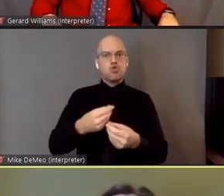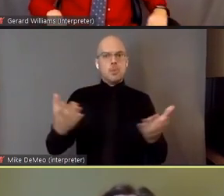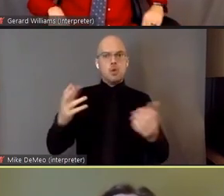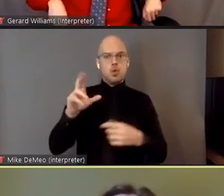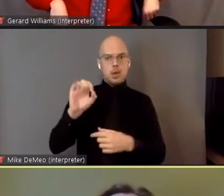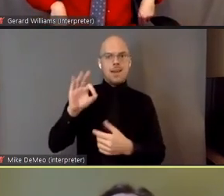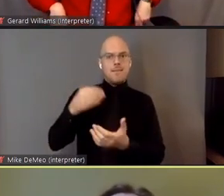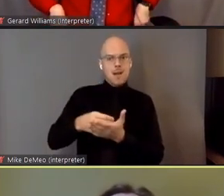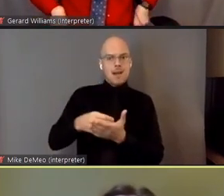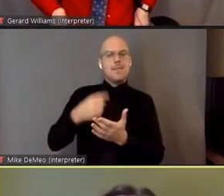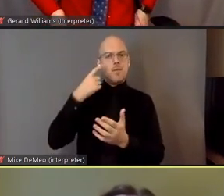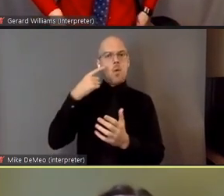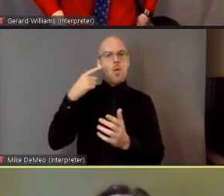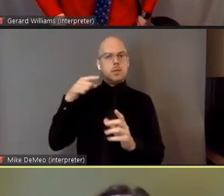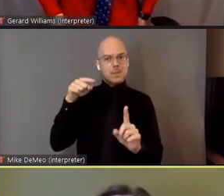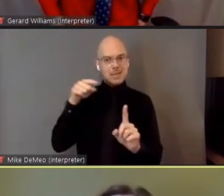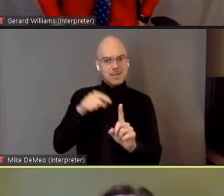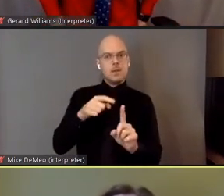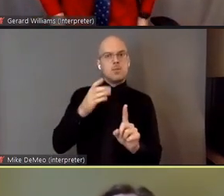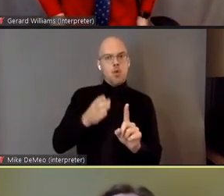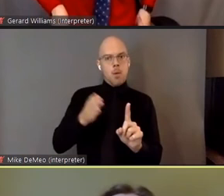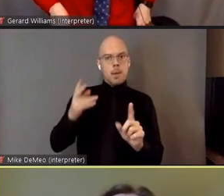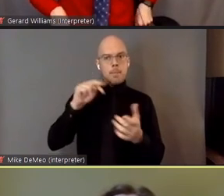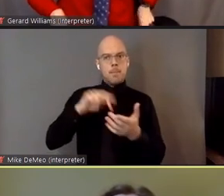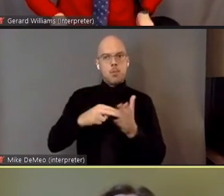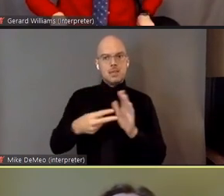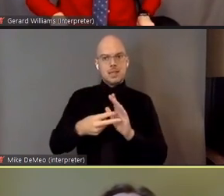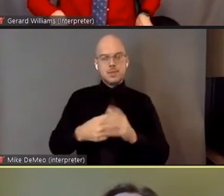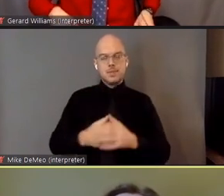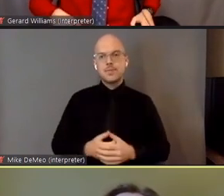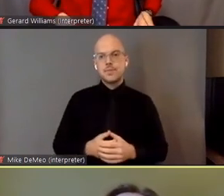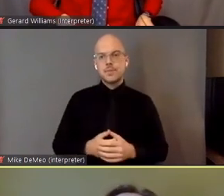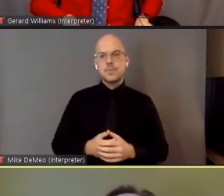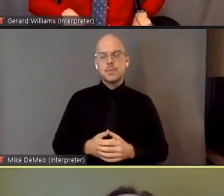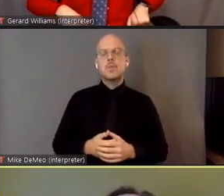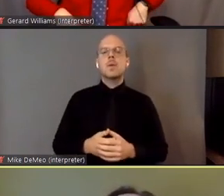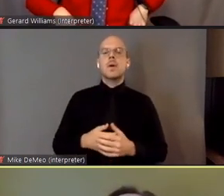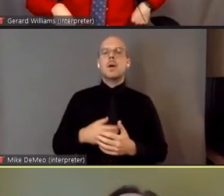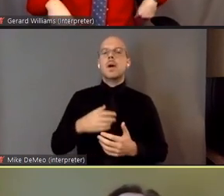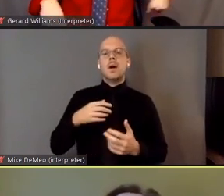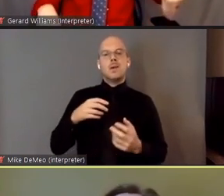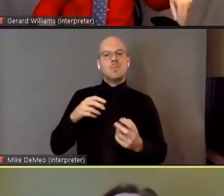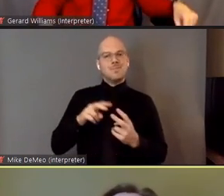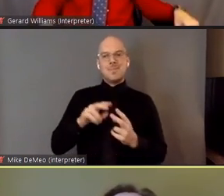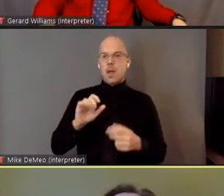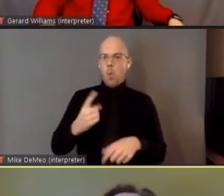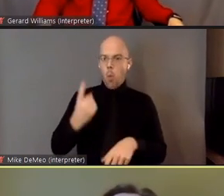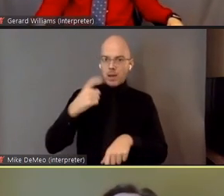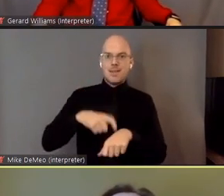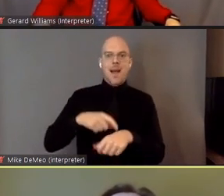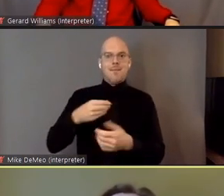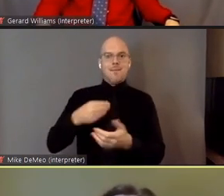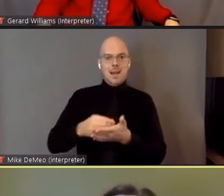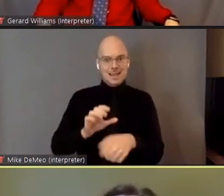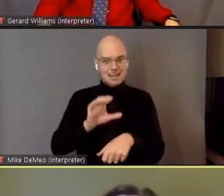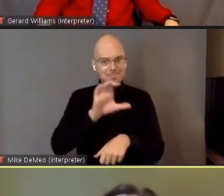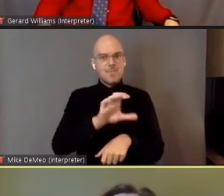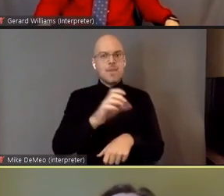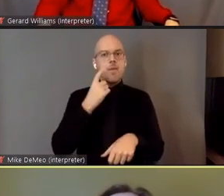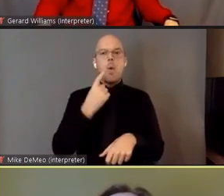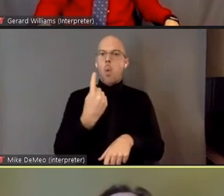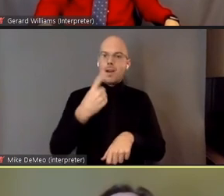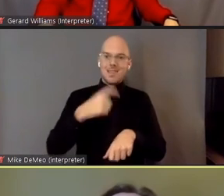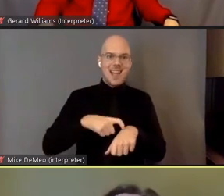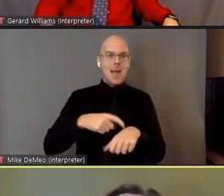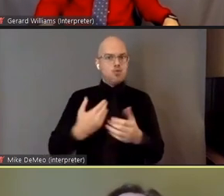for specifically broadband purposes. And so that was one-time funding for one-time new construction